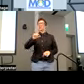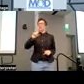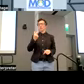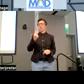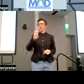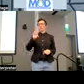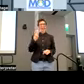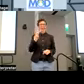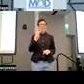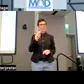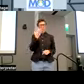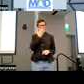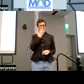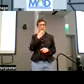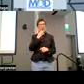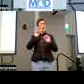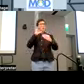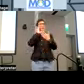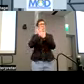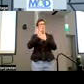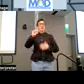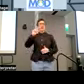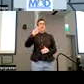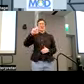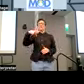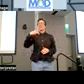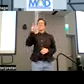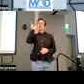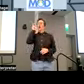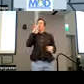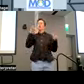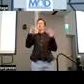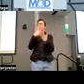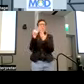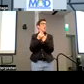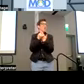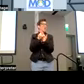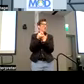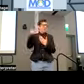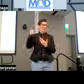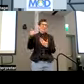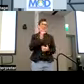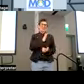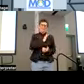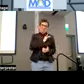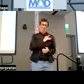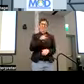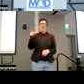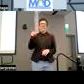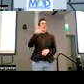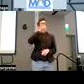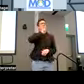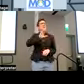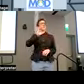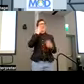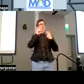And I put the picture of the ADP, the audio description project, which I really like this, this logo